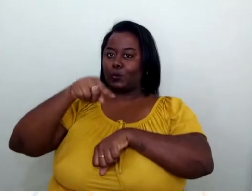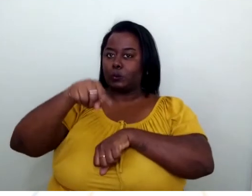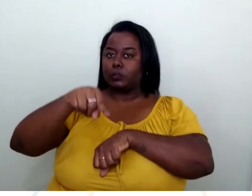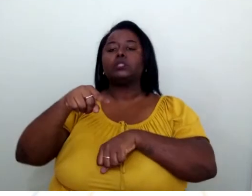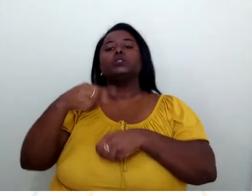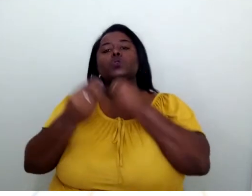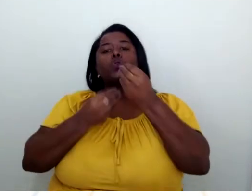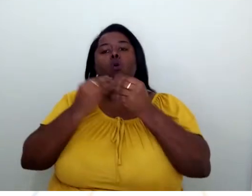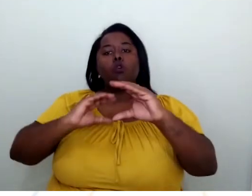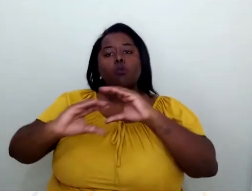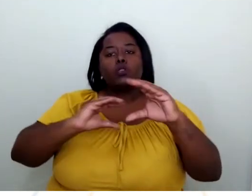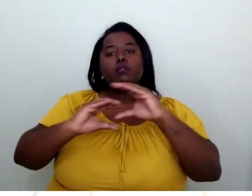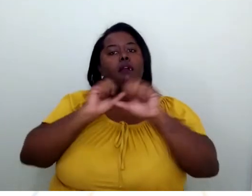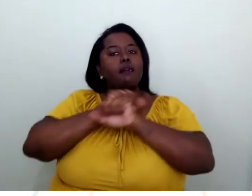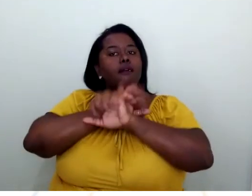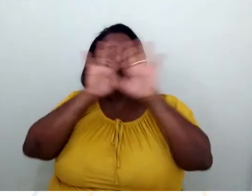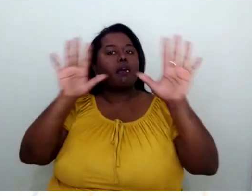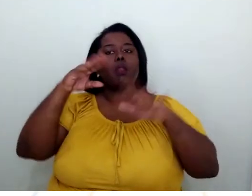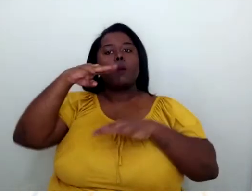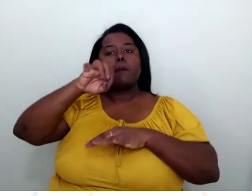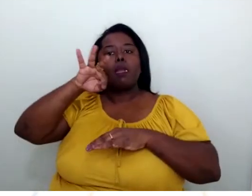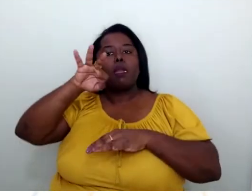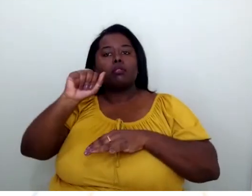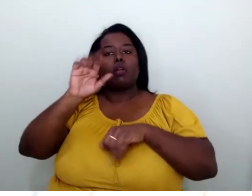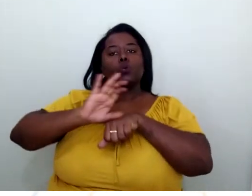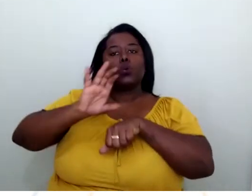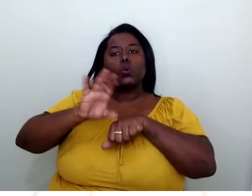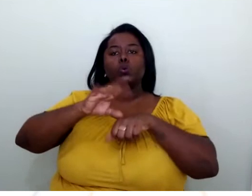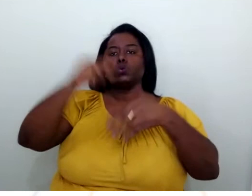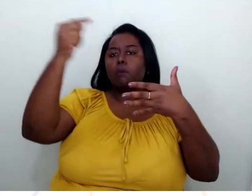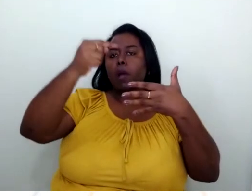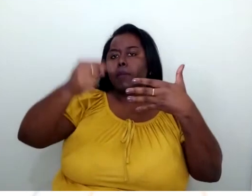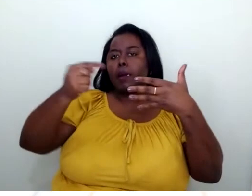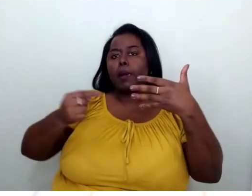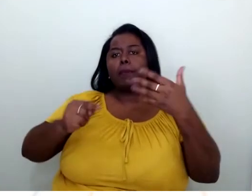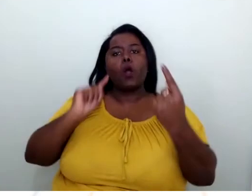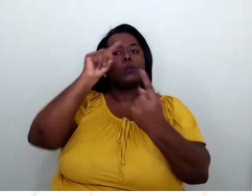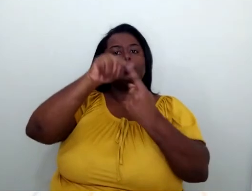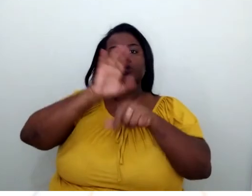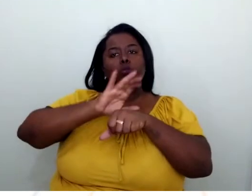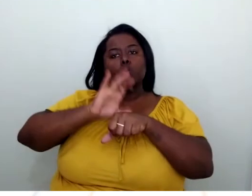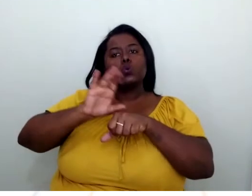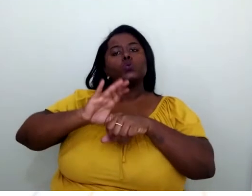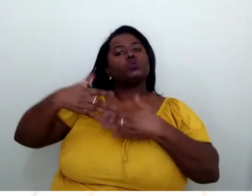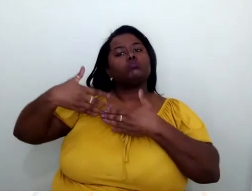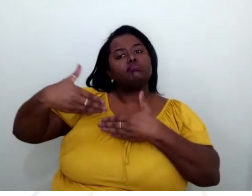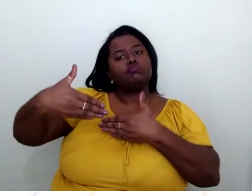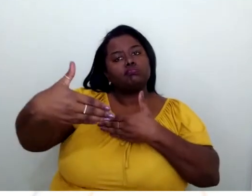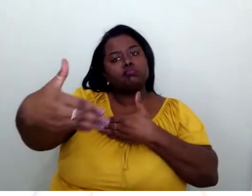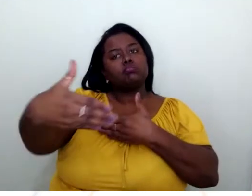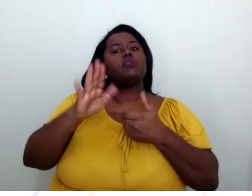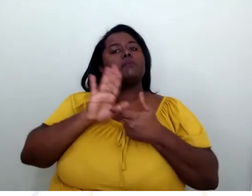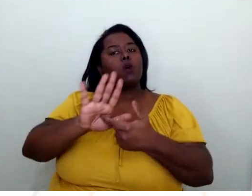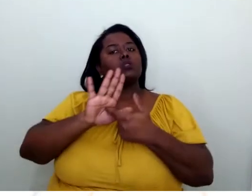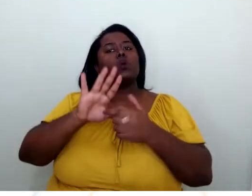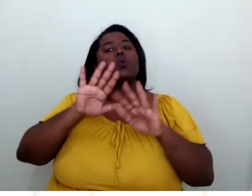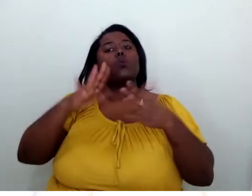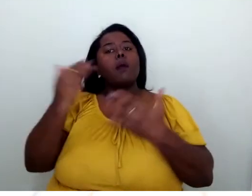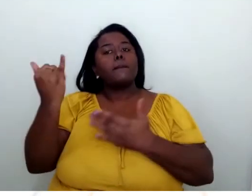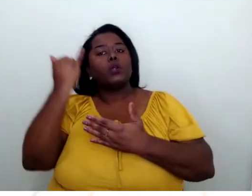this fall semester. And so what we did is we looked at the student blog postings from the end of the course. The